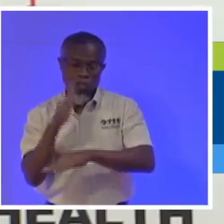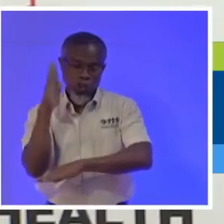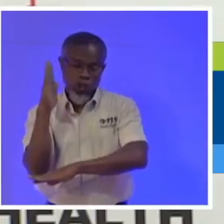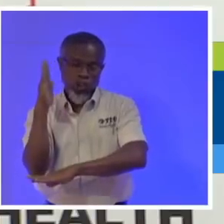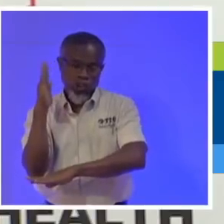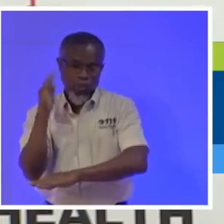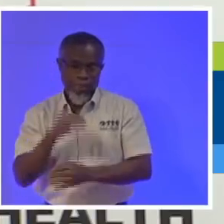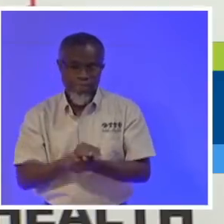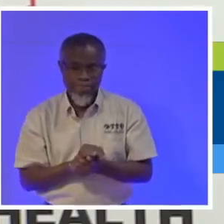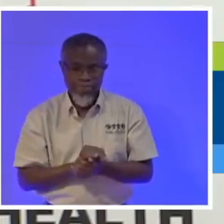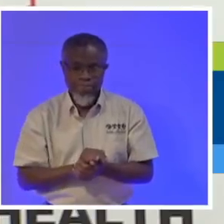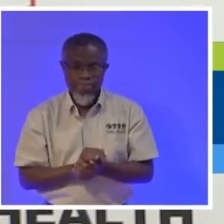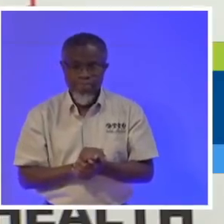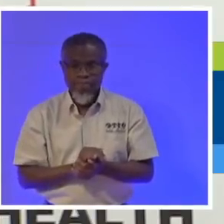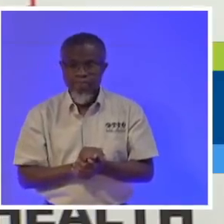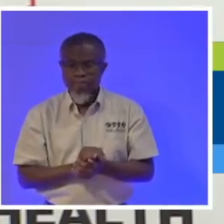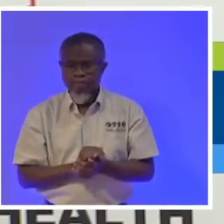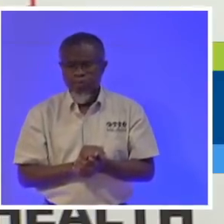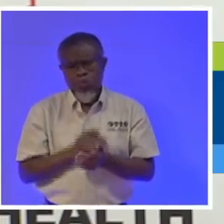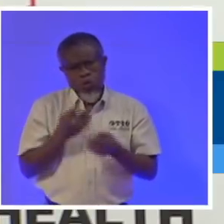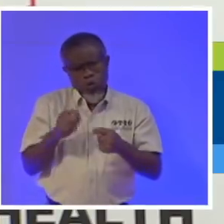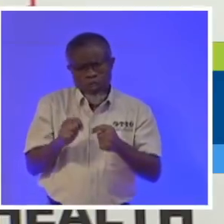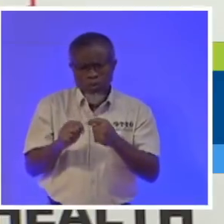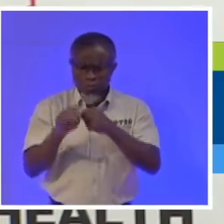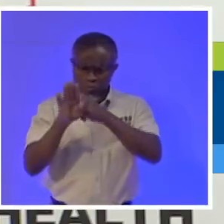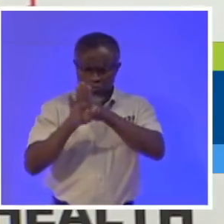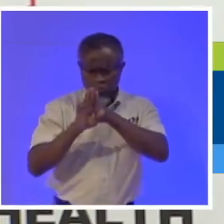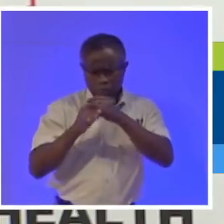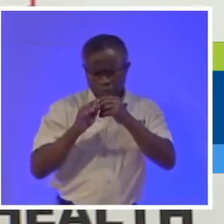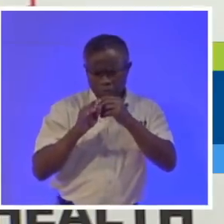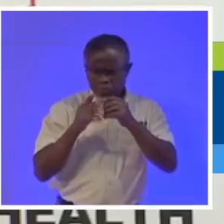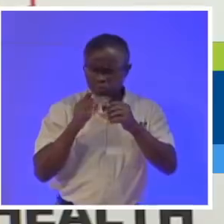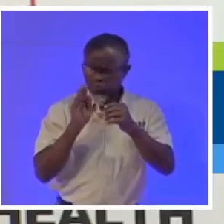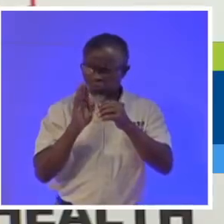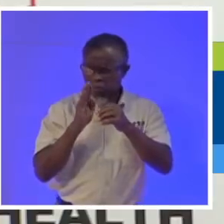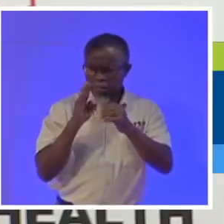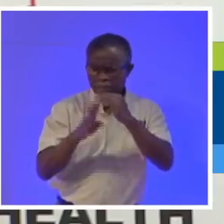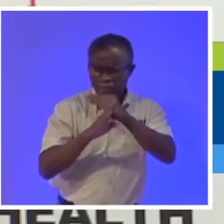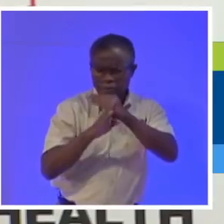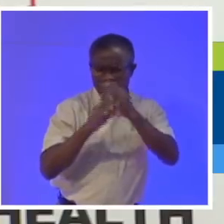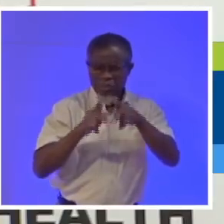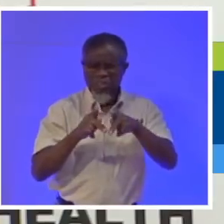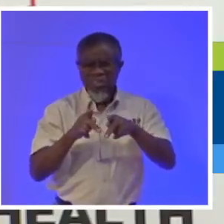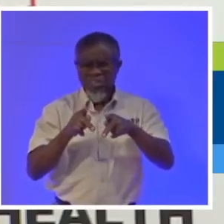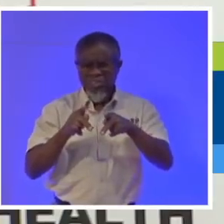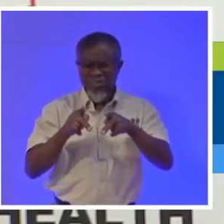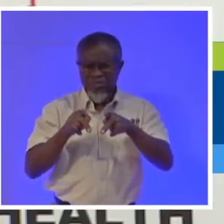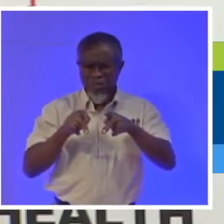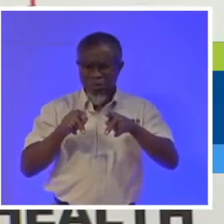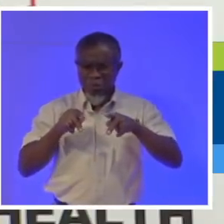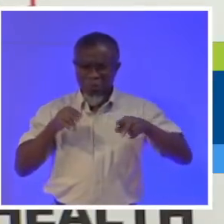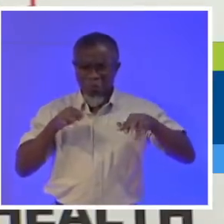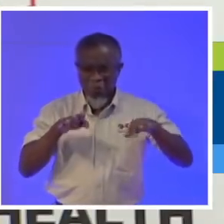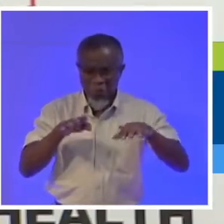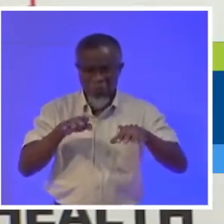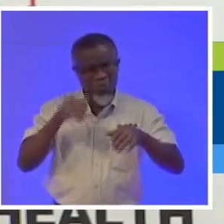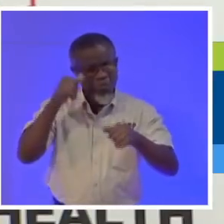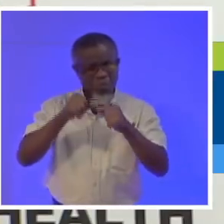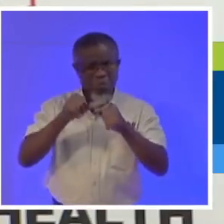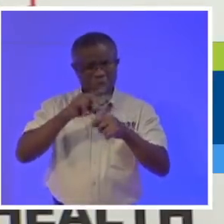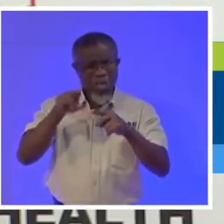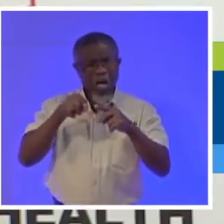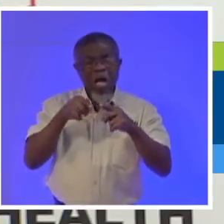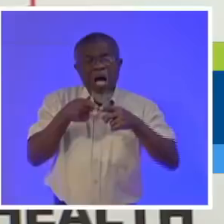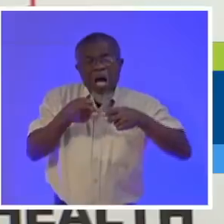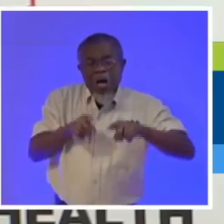the congregation that tends to happen on evenings but you know what happens when the sun starts to go down,